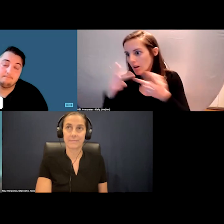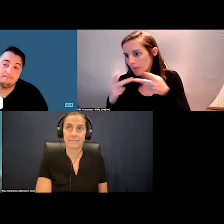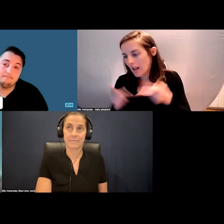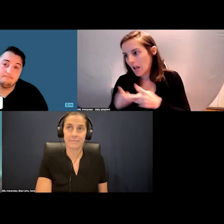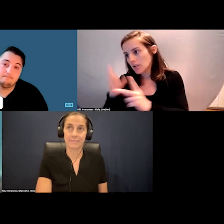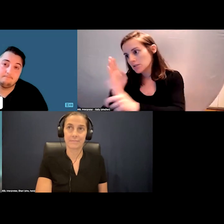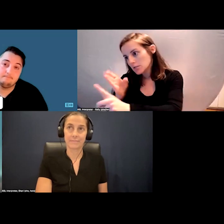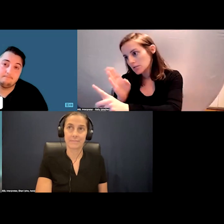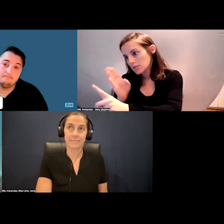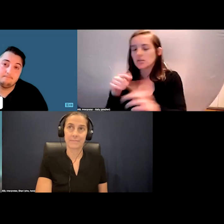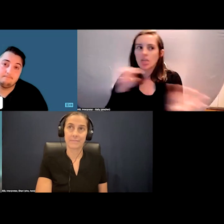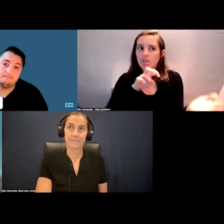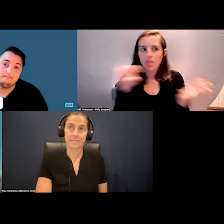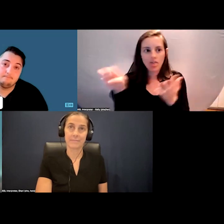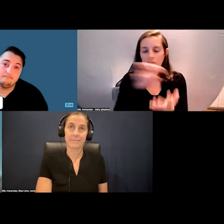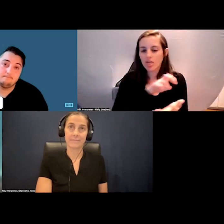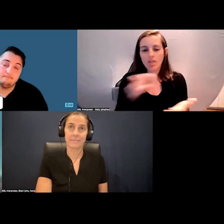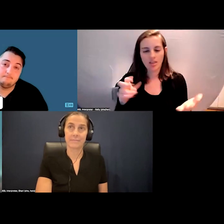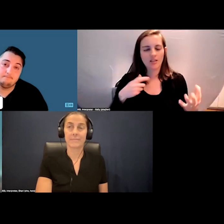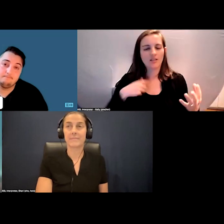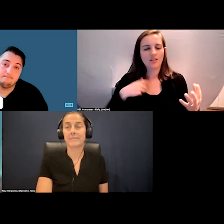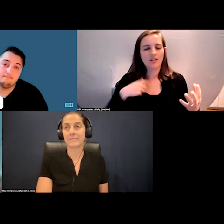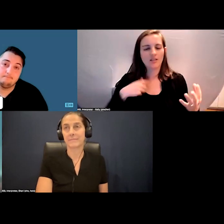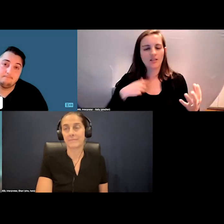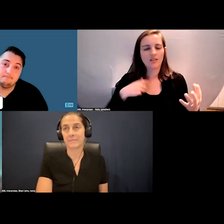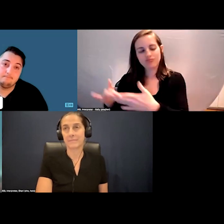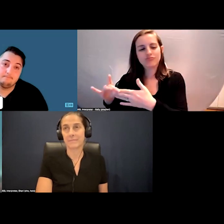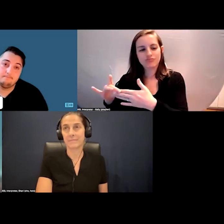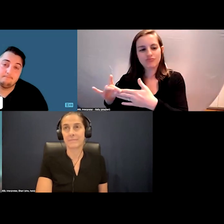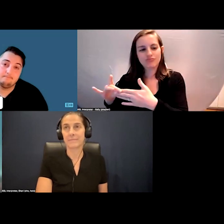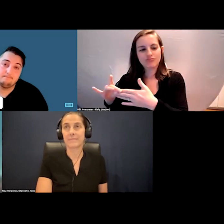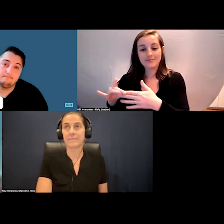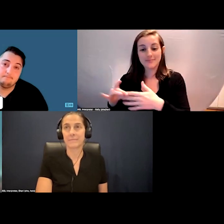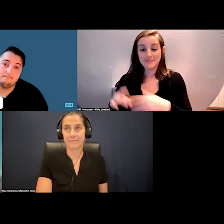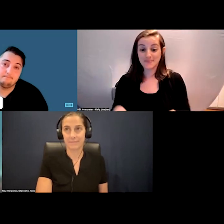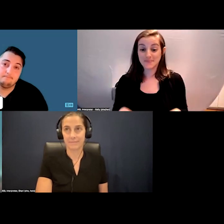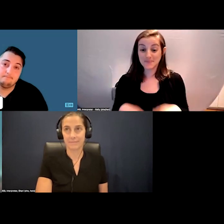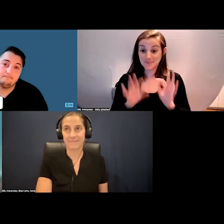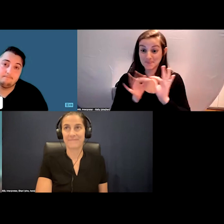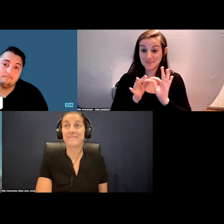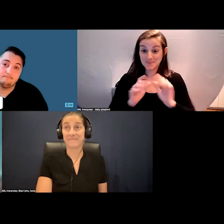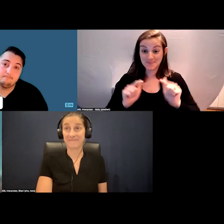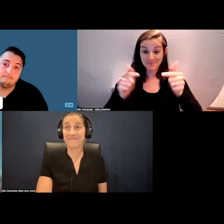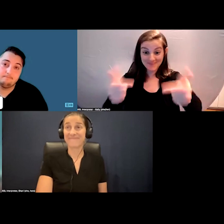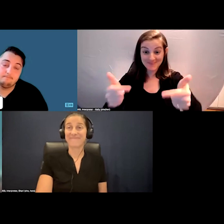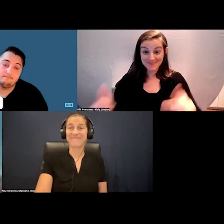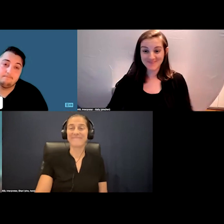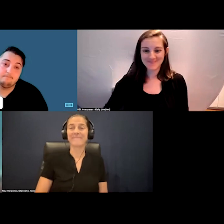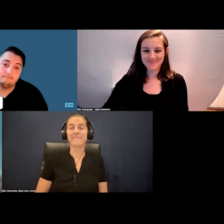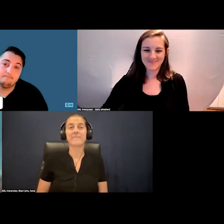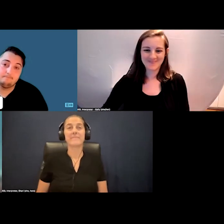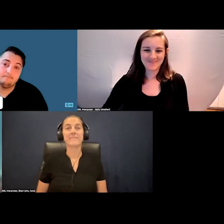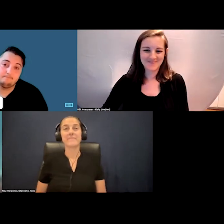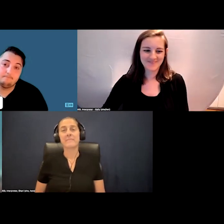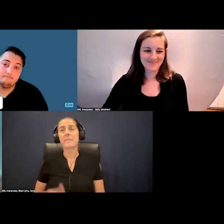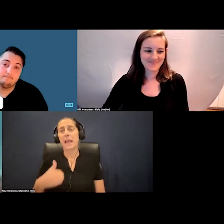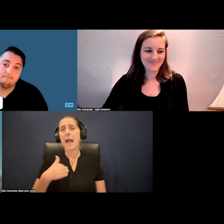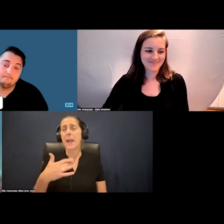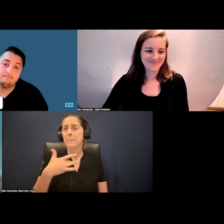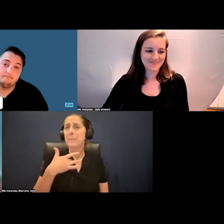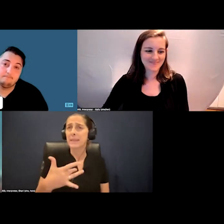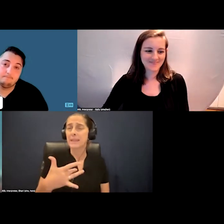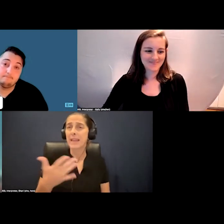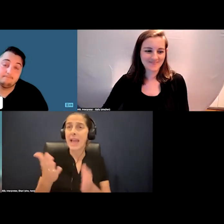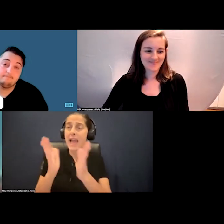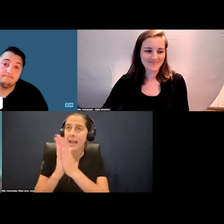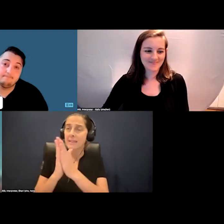And I really do ask providers and clinicians, like, what do your patients